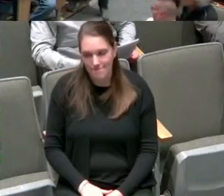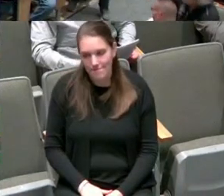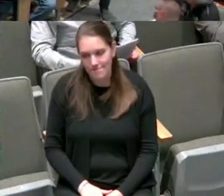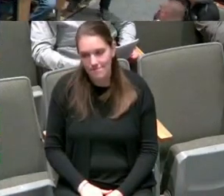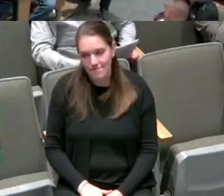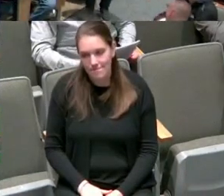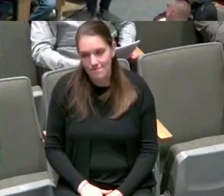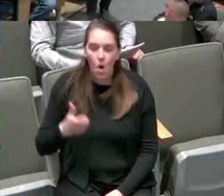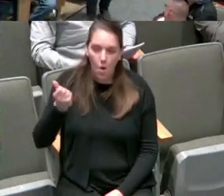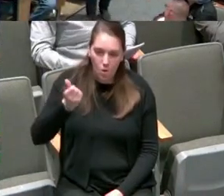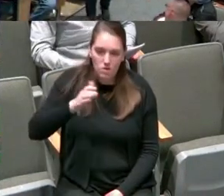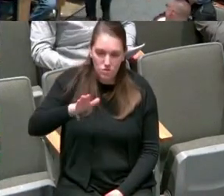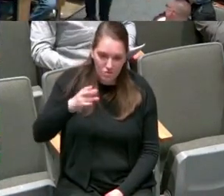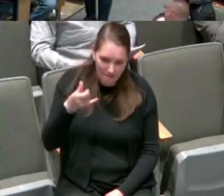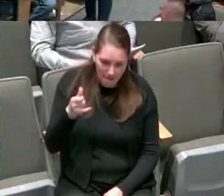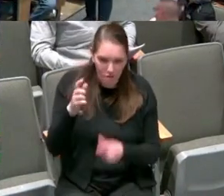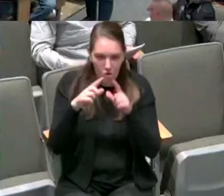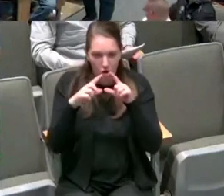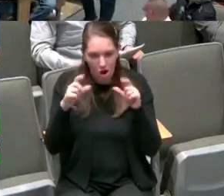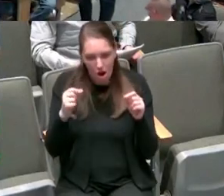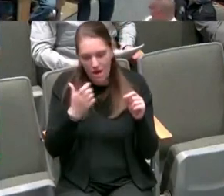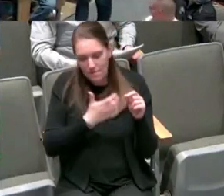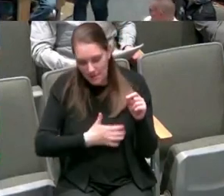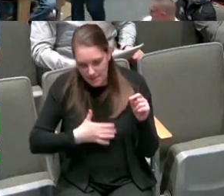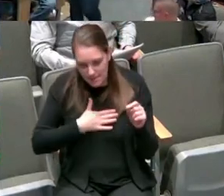hold your yellow card please